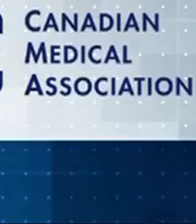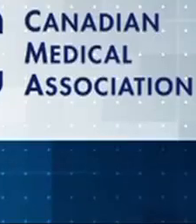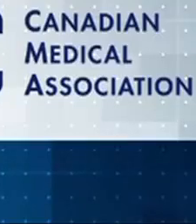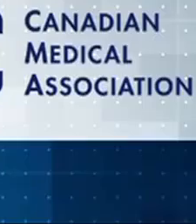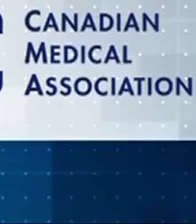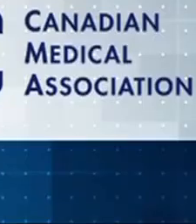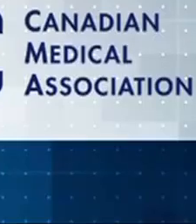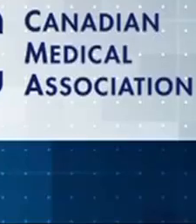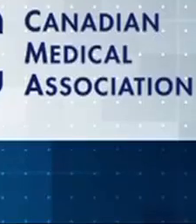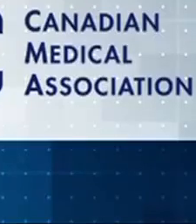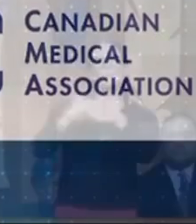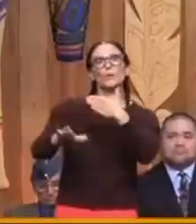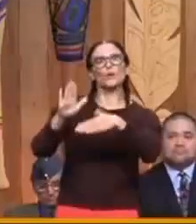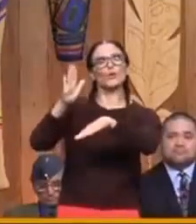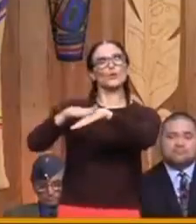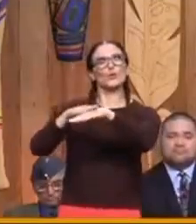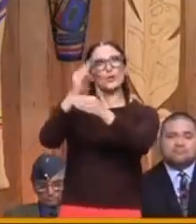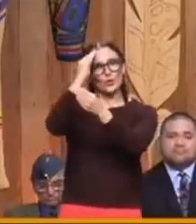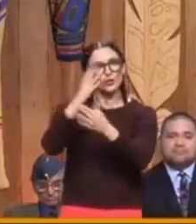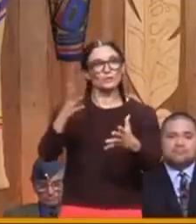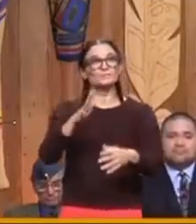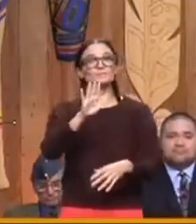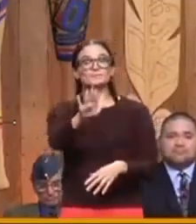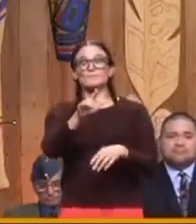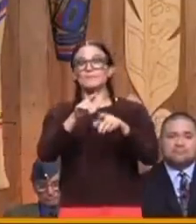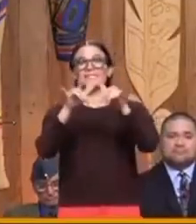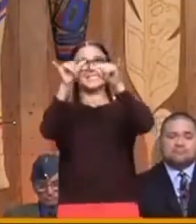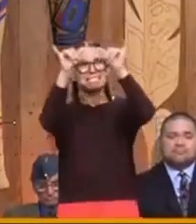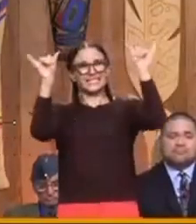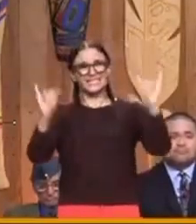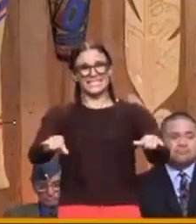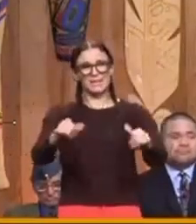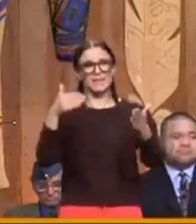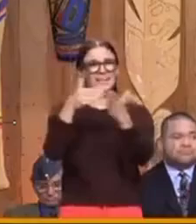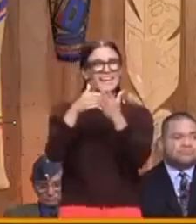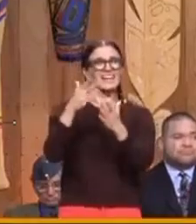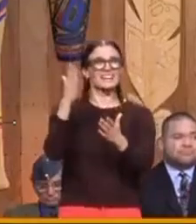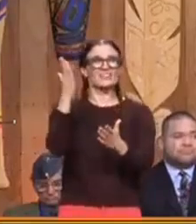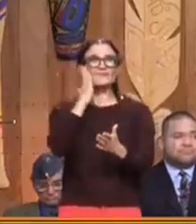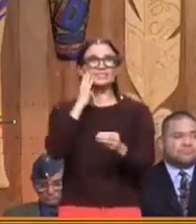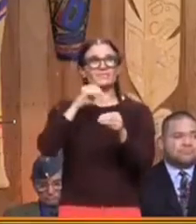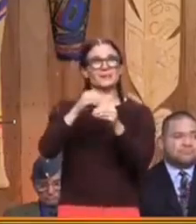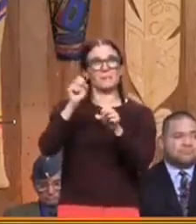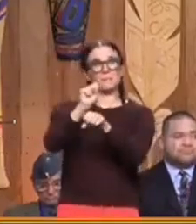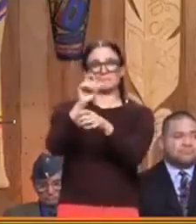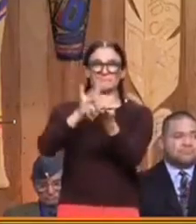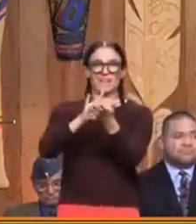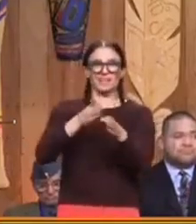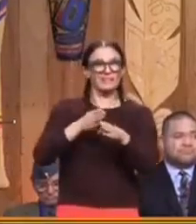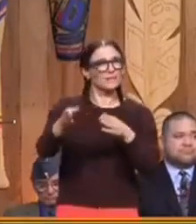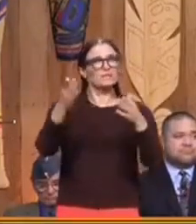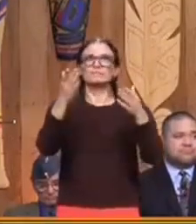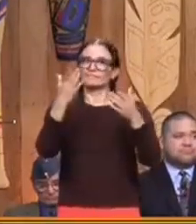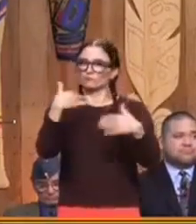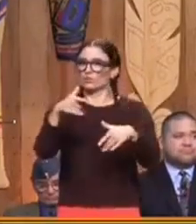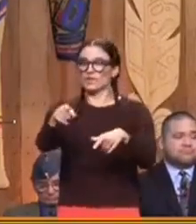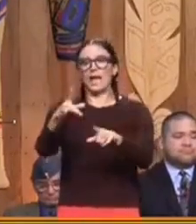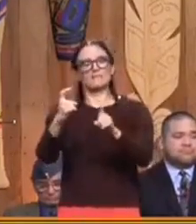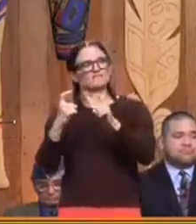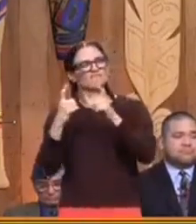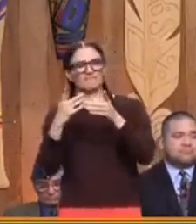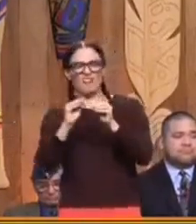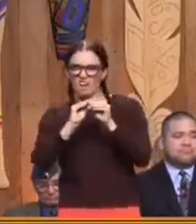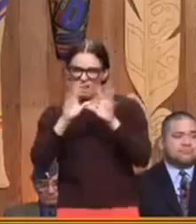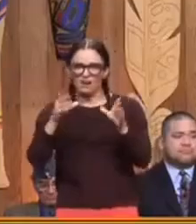issues still linger today. Systemic racism in the medical field has contributed to the mistrust of the profession that leads